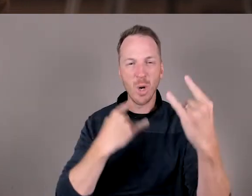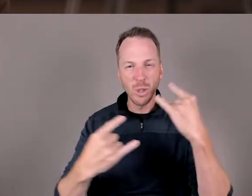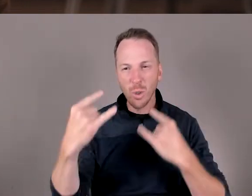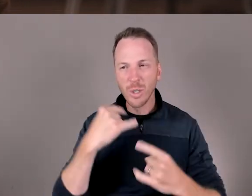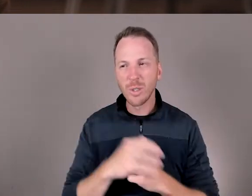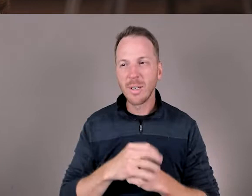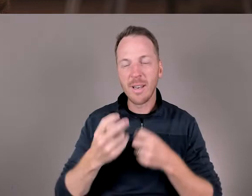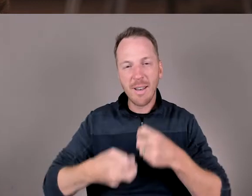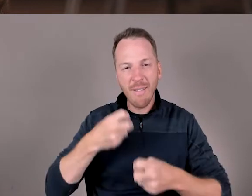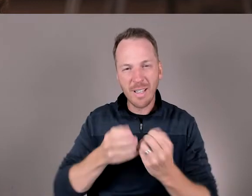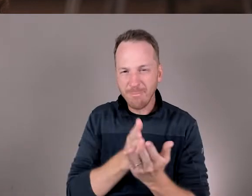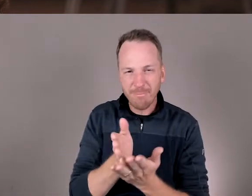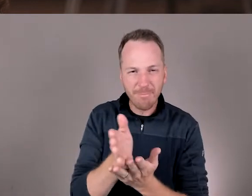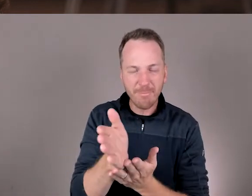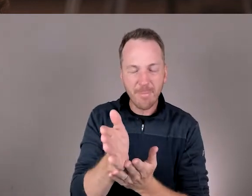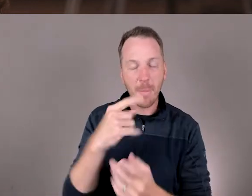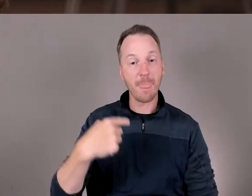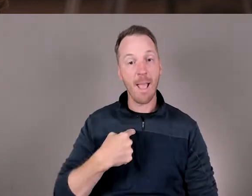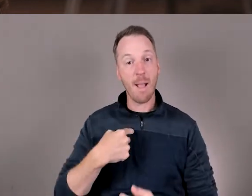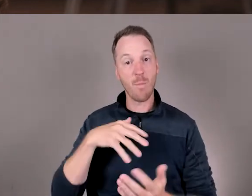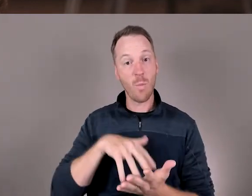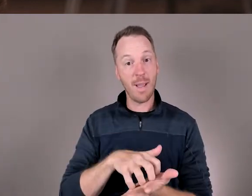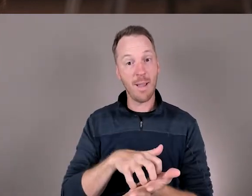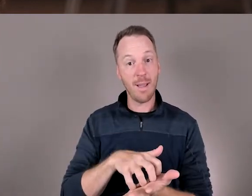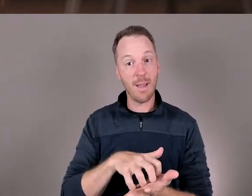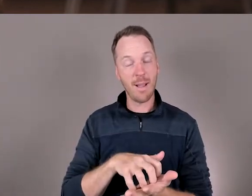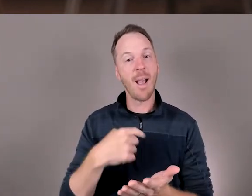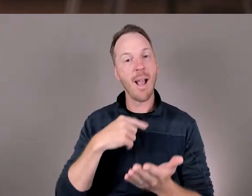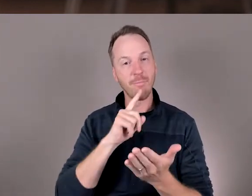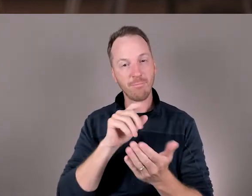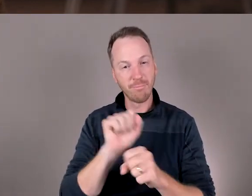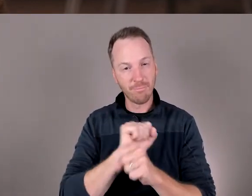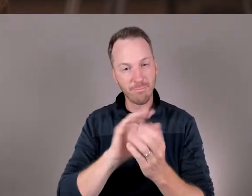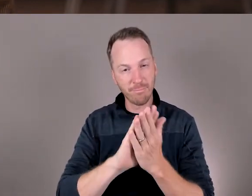persecutions, in difficulties. For when I am weak, then I am strong."